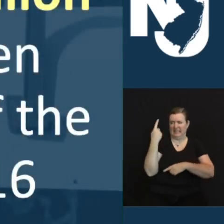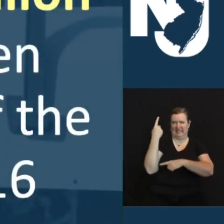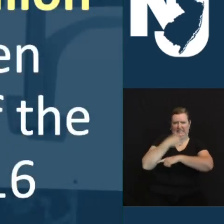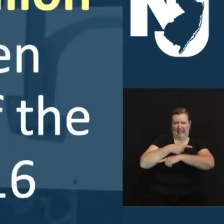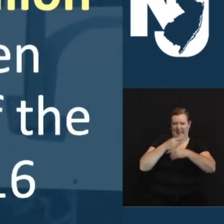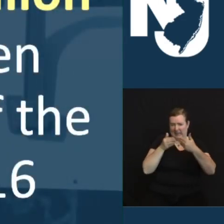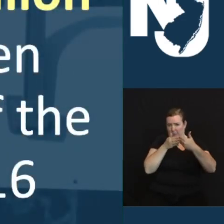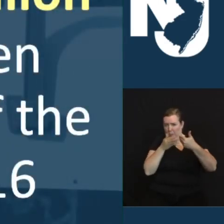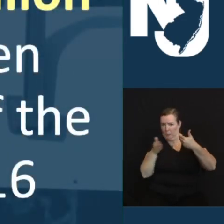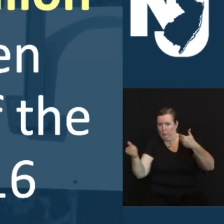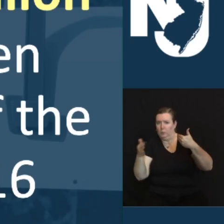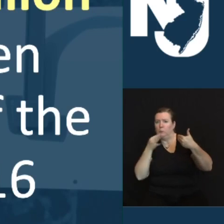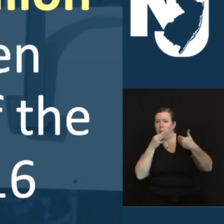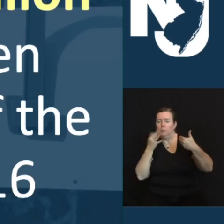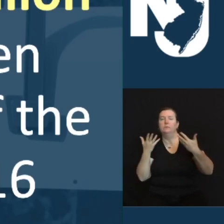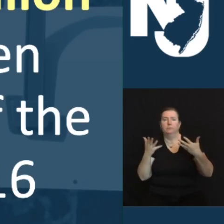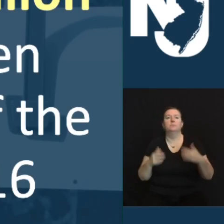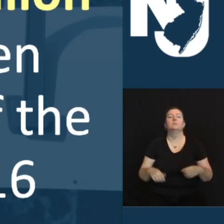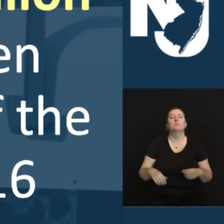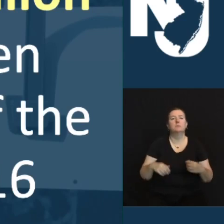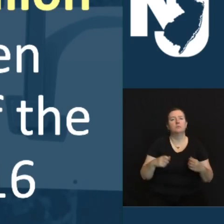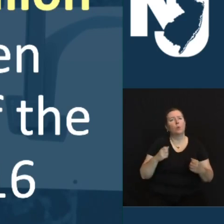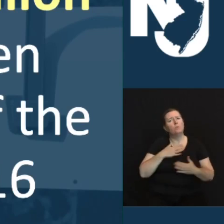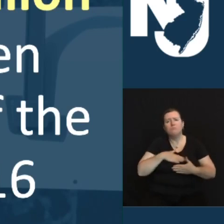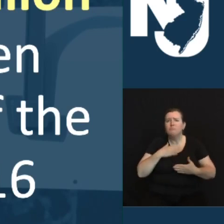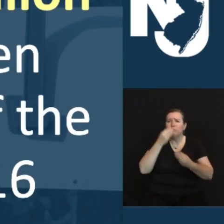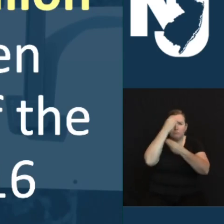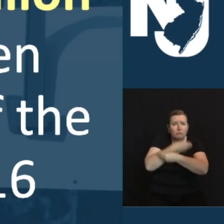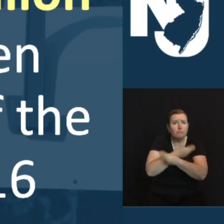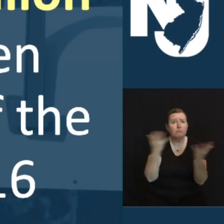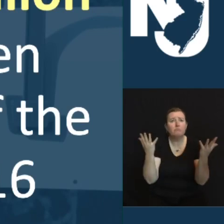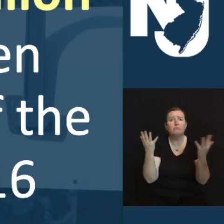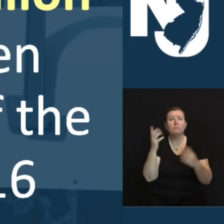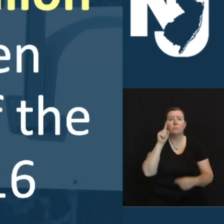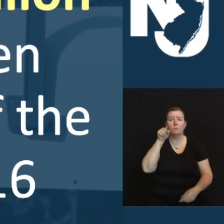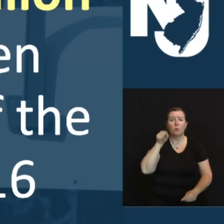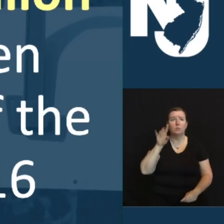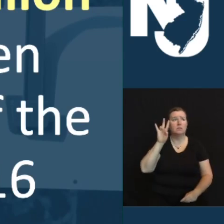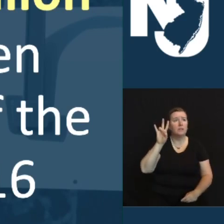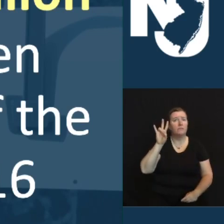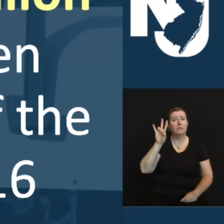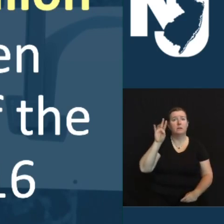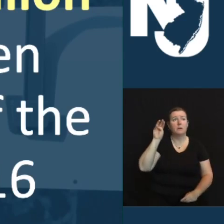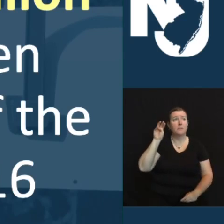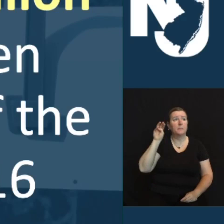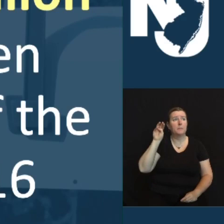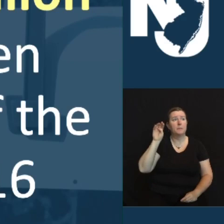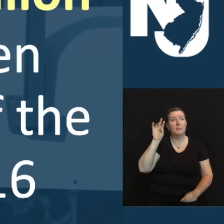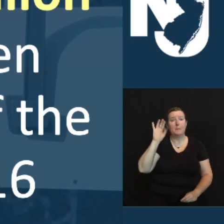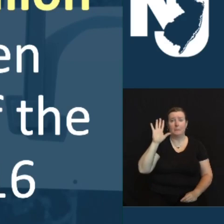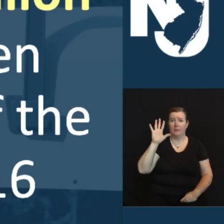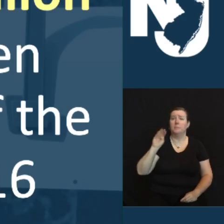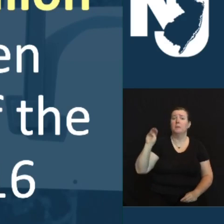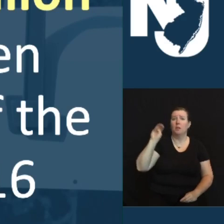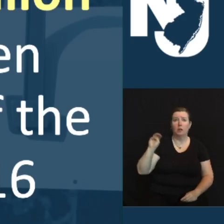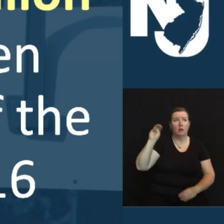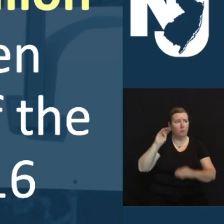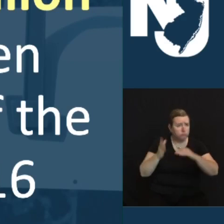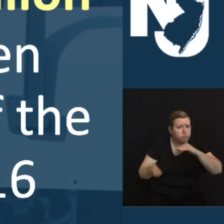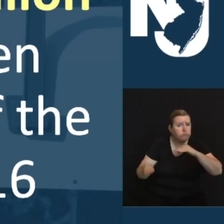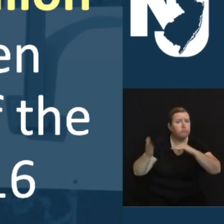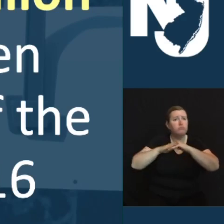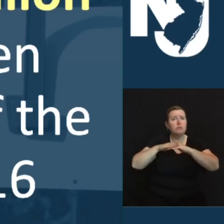to report that just about 1.75 million ballots, it's even up since they did the slide this morning,